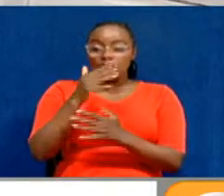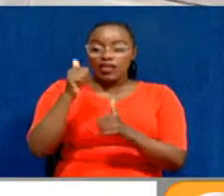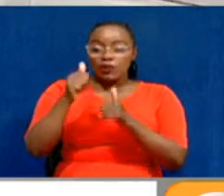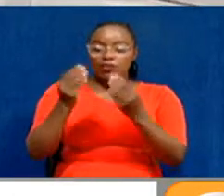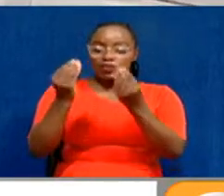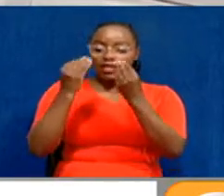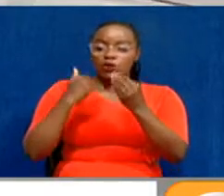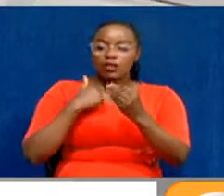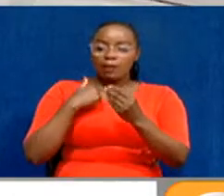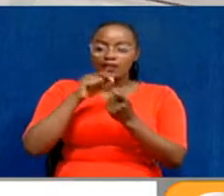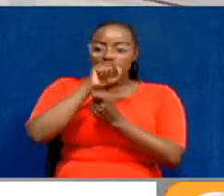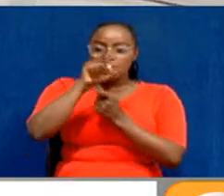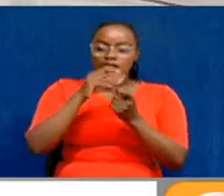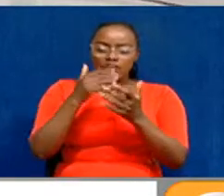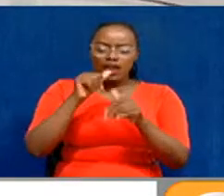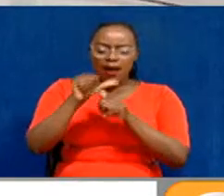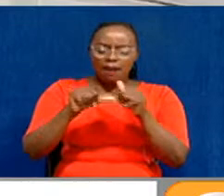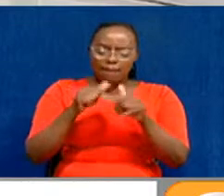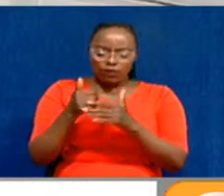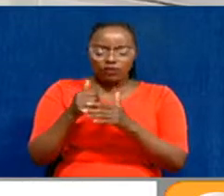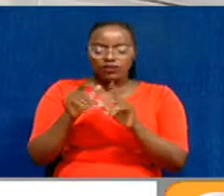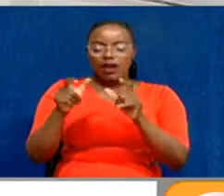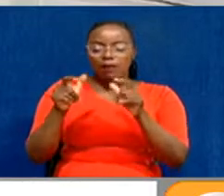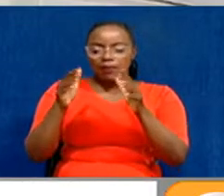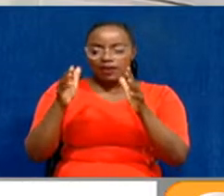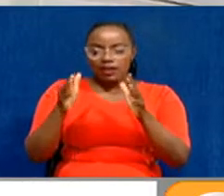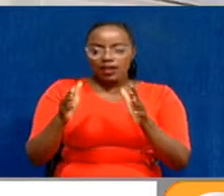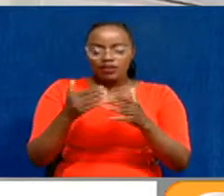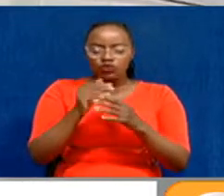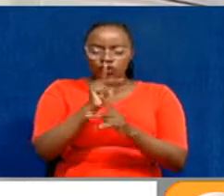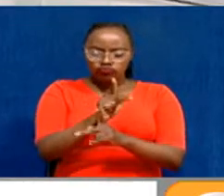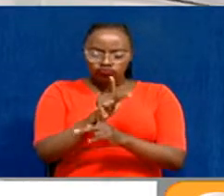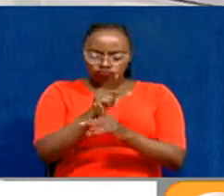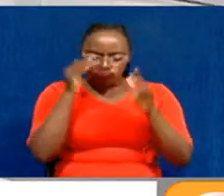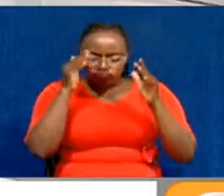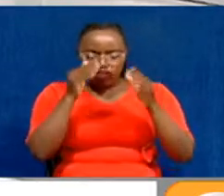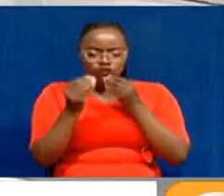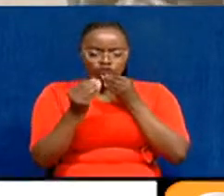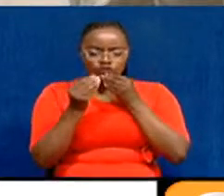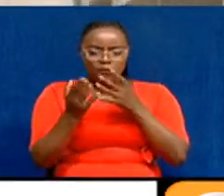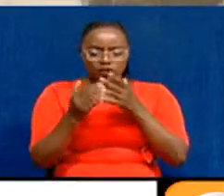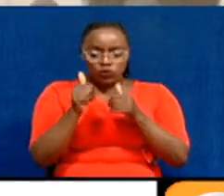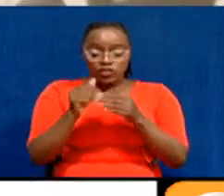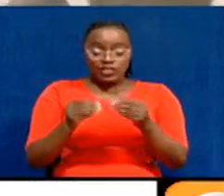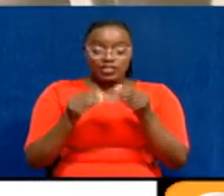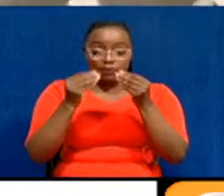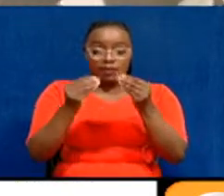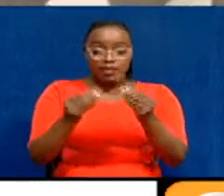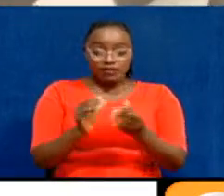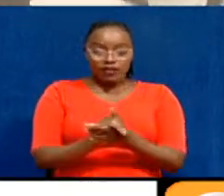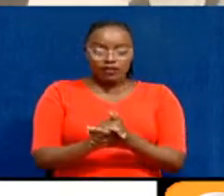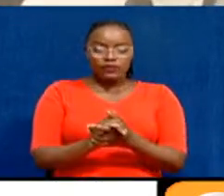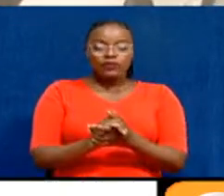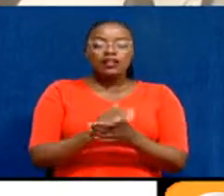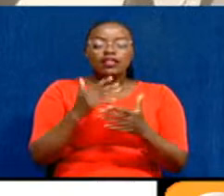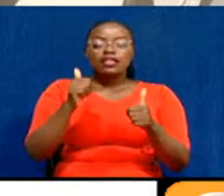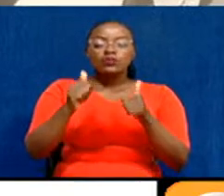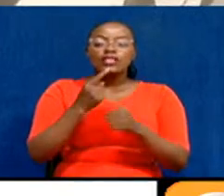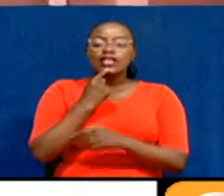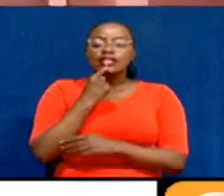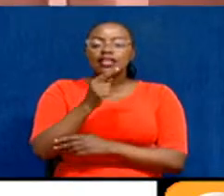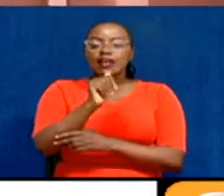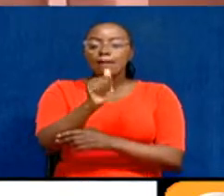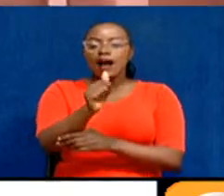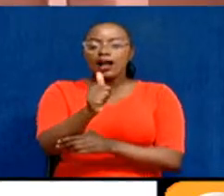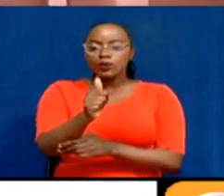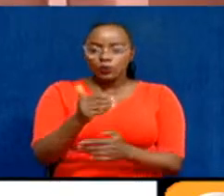that taught me certain things about journalism. One, attention to detail. Number two, the unsaid, the